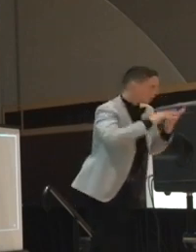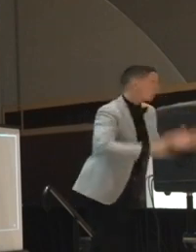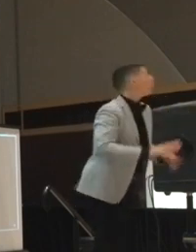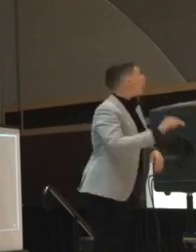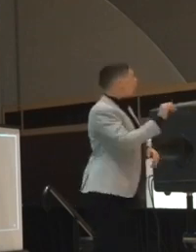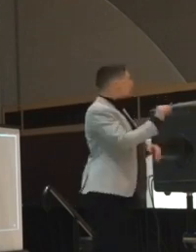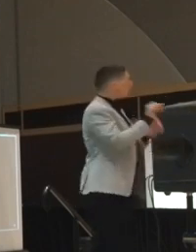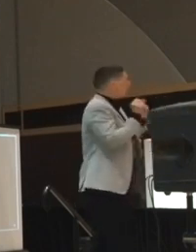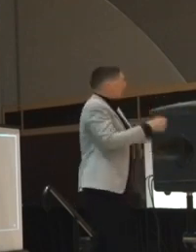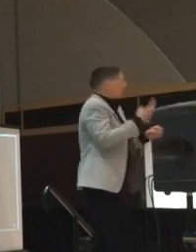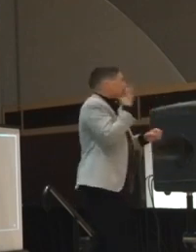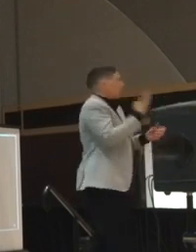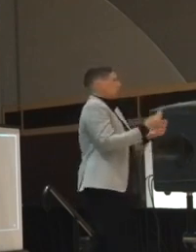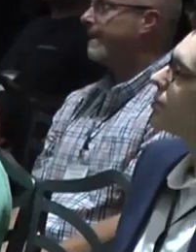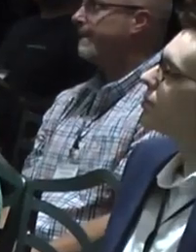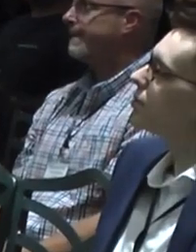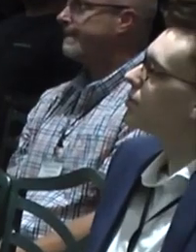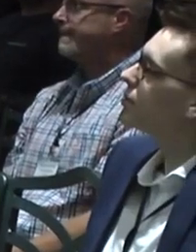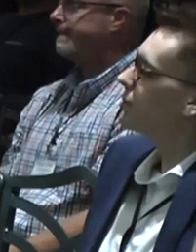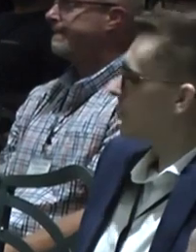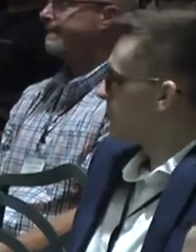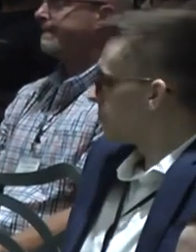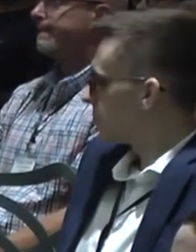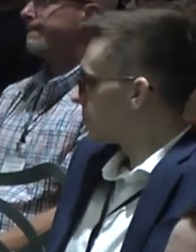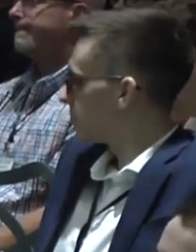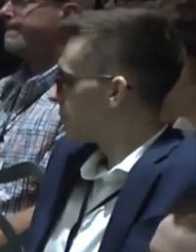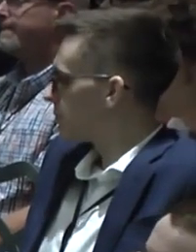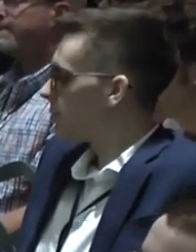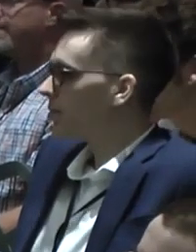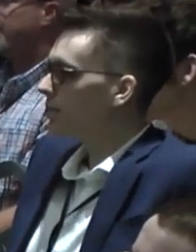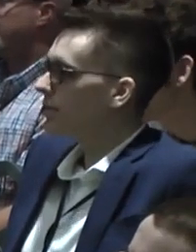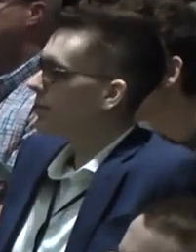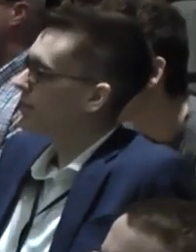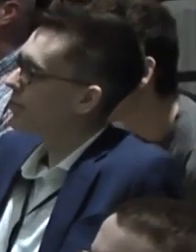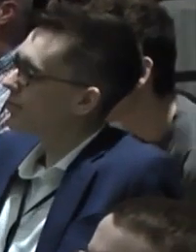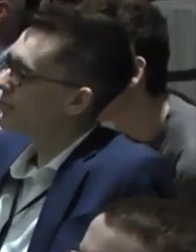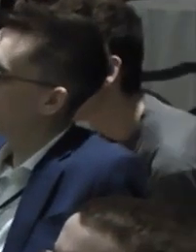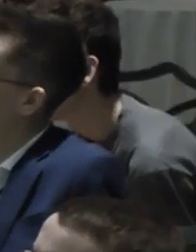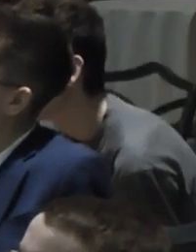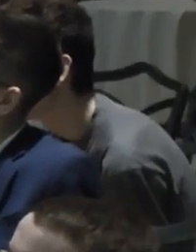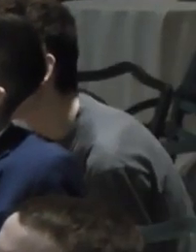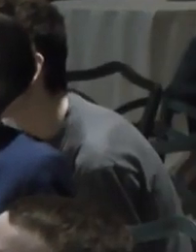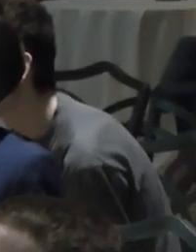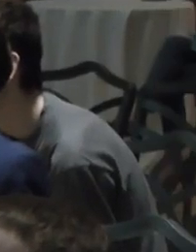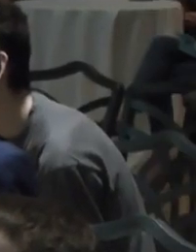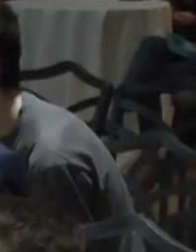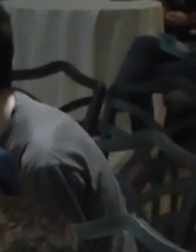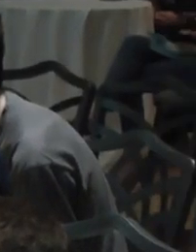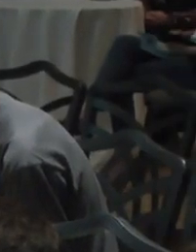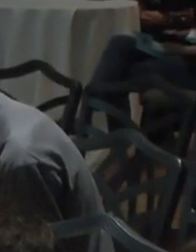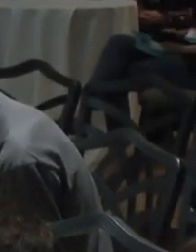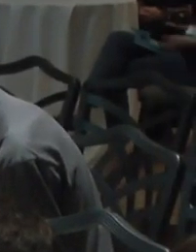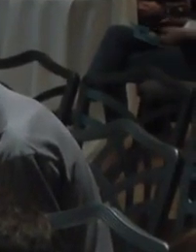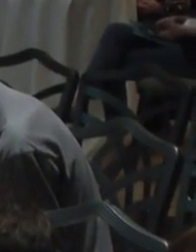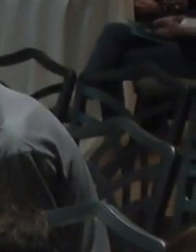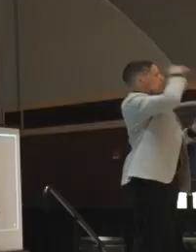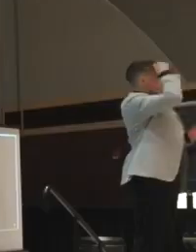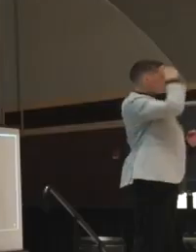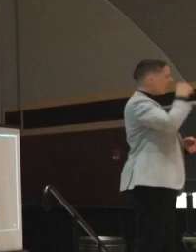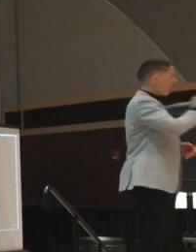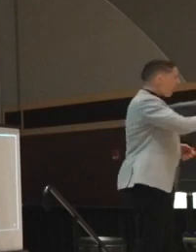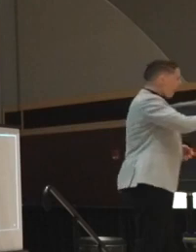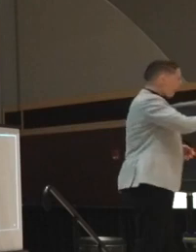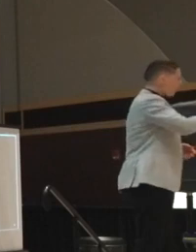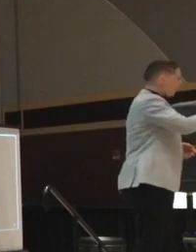to problems. So the first, then I found out what an angle of attack sensor was. It's a very fragile part on a plane